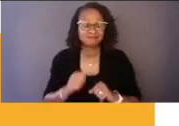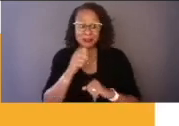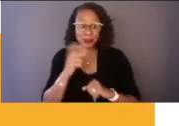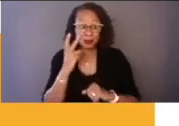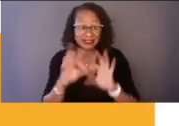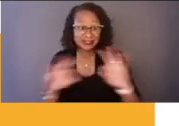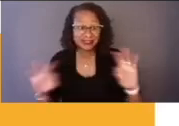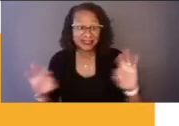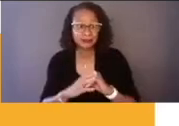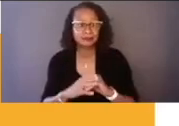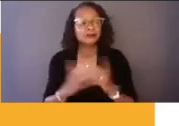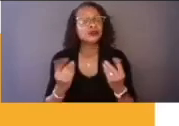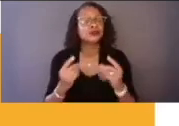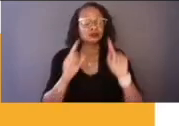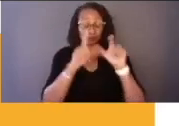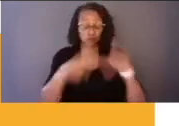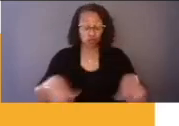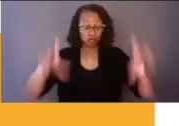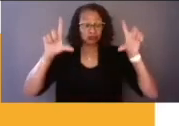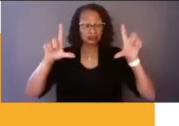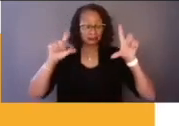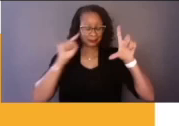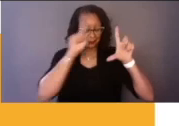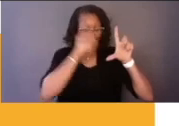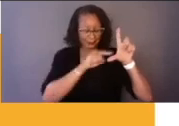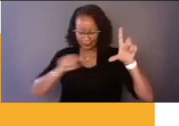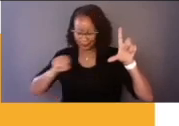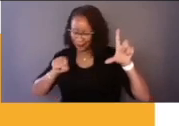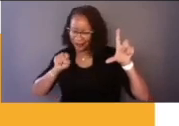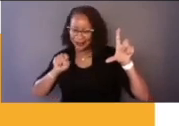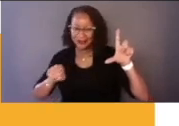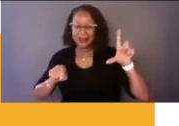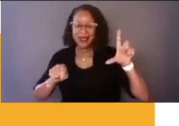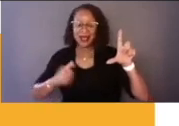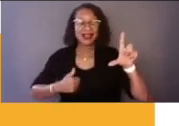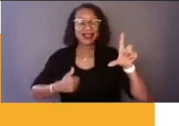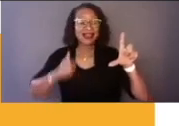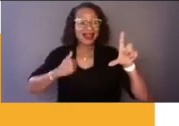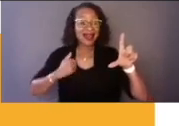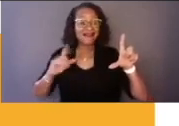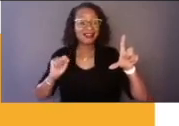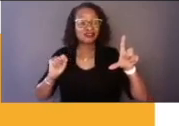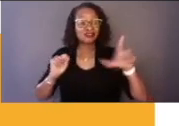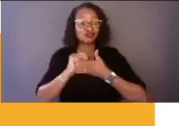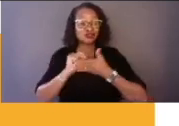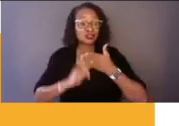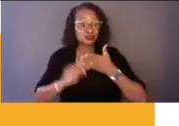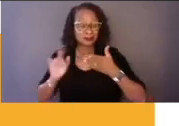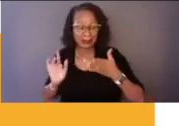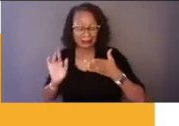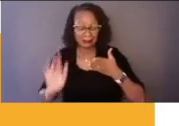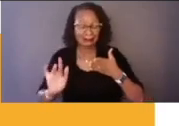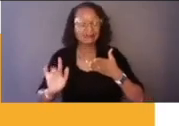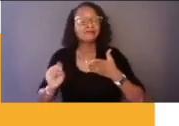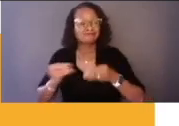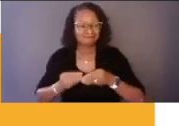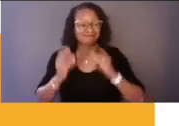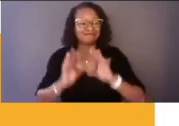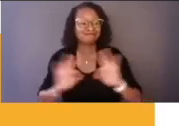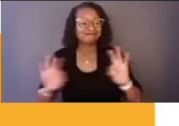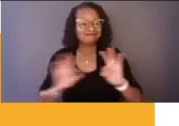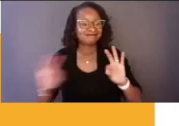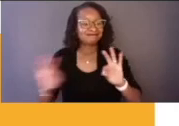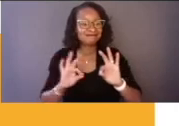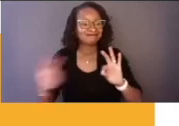captioning, go to the bottom of your screen and click live transcript, and that captioning will begin to appear.